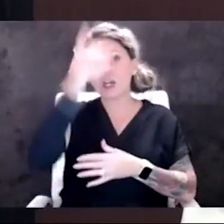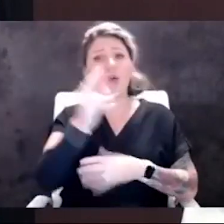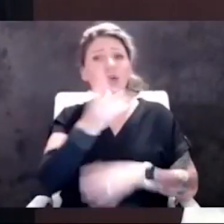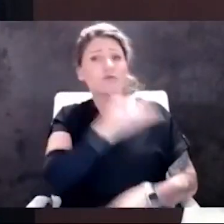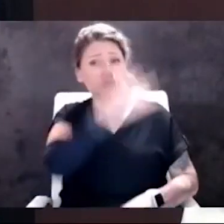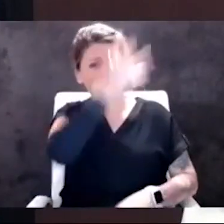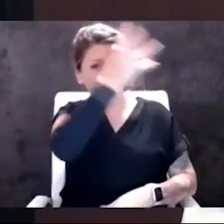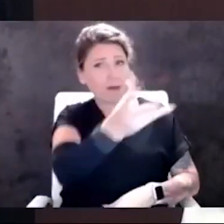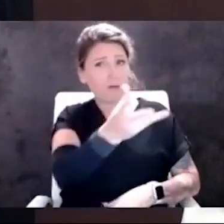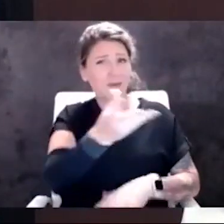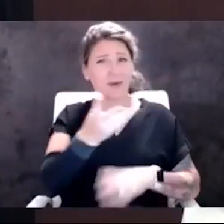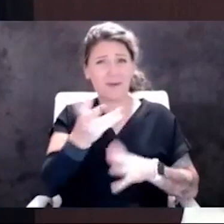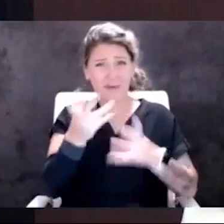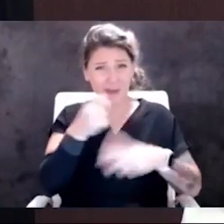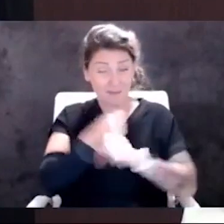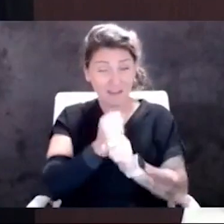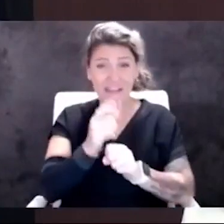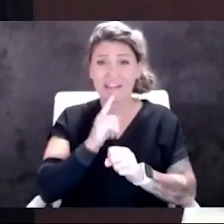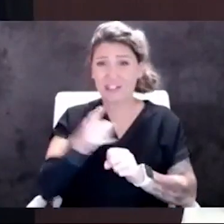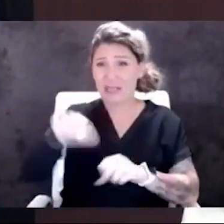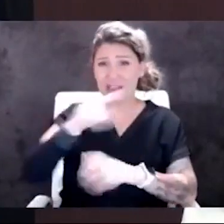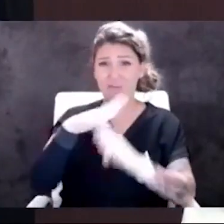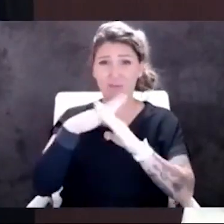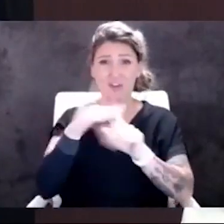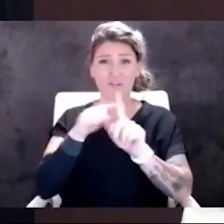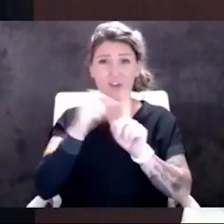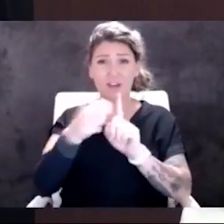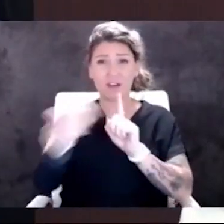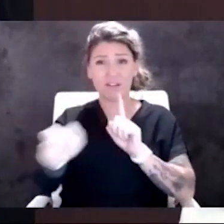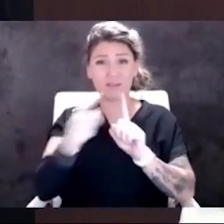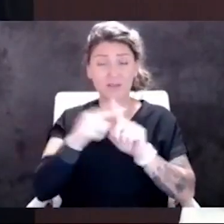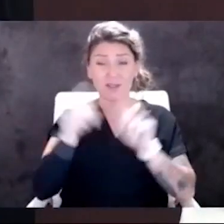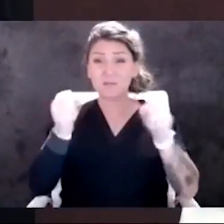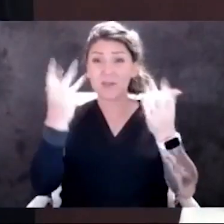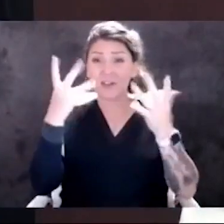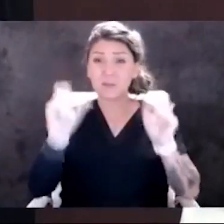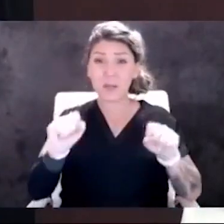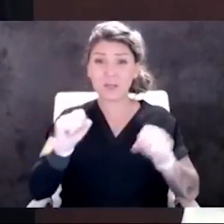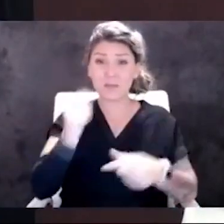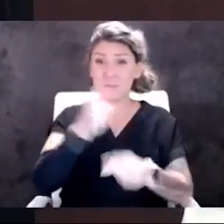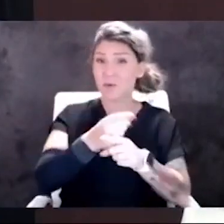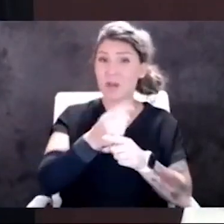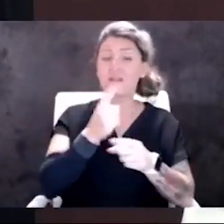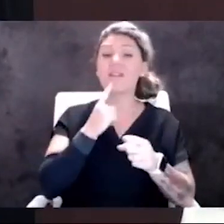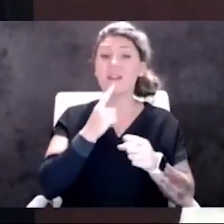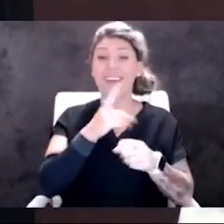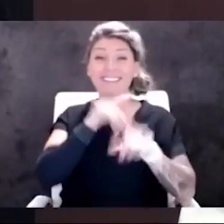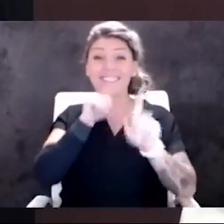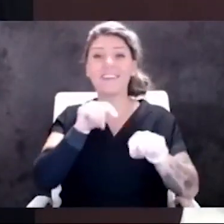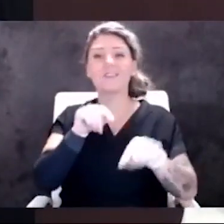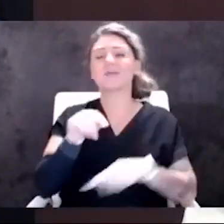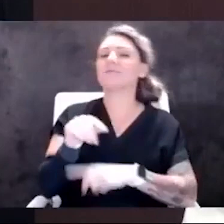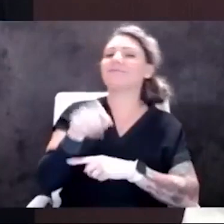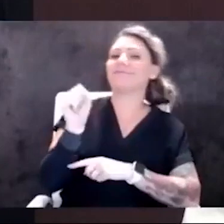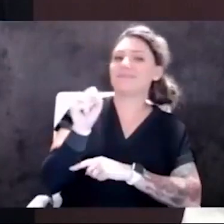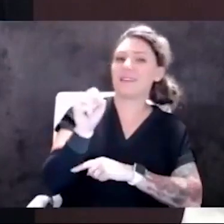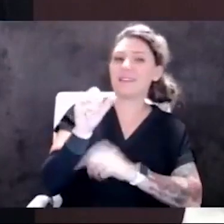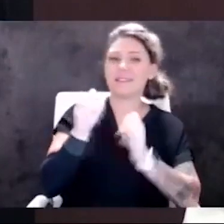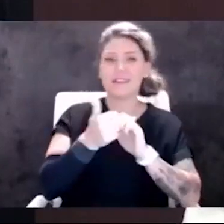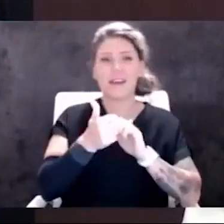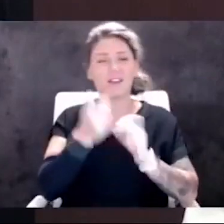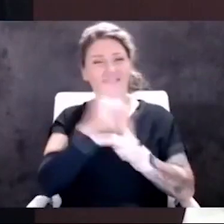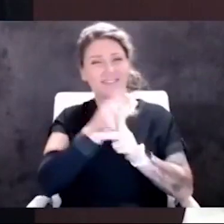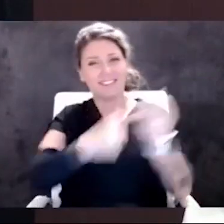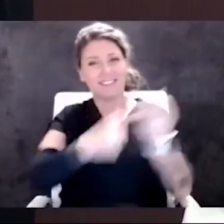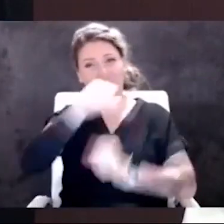want to make sure you've been protected from transmission as much as possible? And I think the answer to that should be yes, because that is how we take care of each other. So do